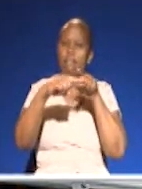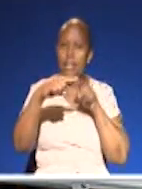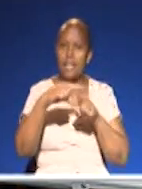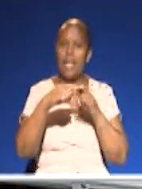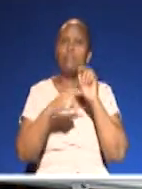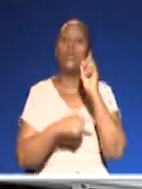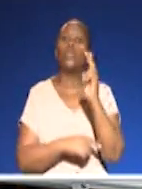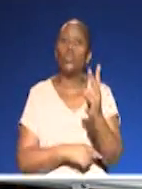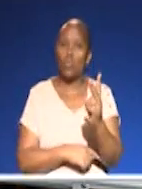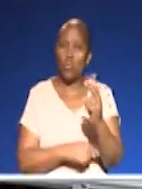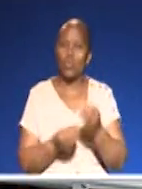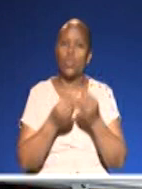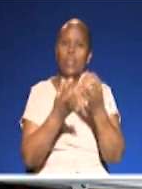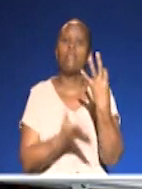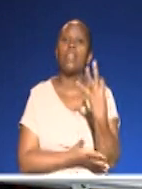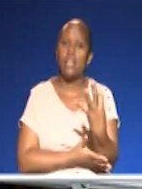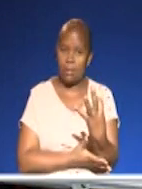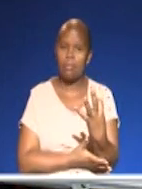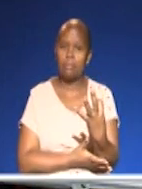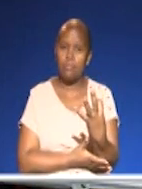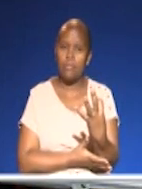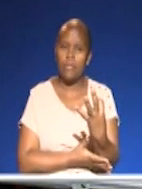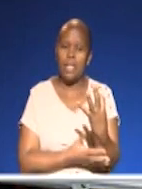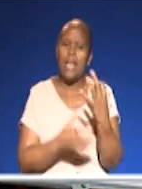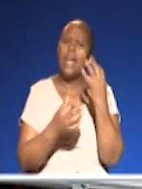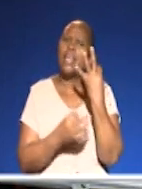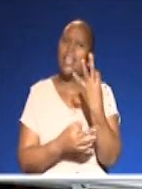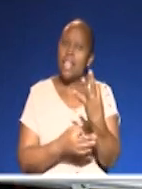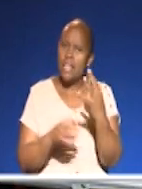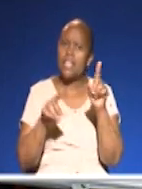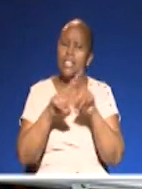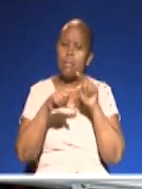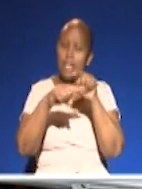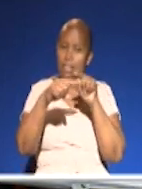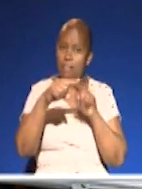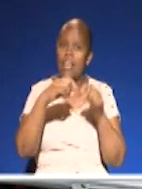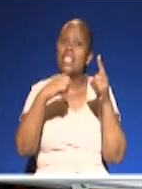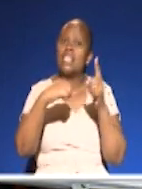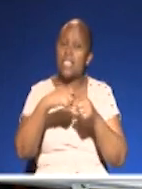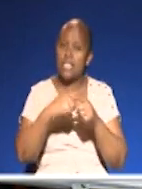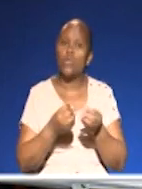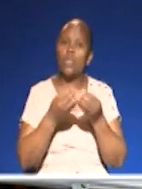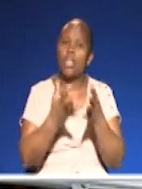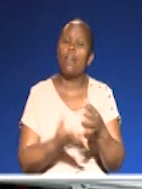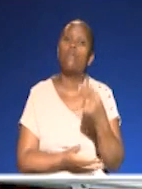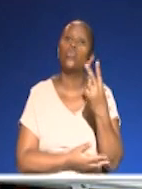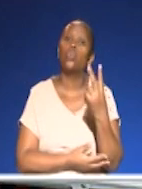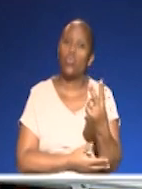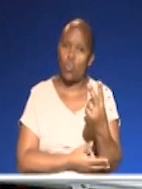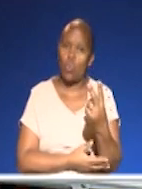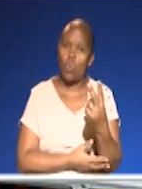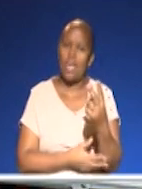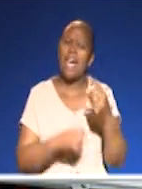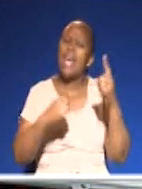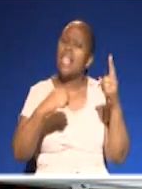2 to give us 3. And 3 can as well divide 6 to give us 2.